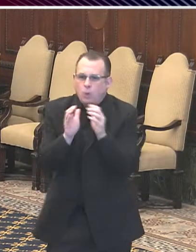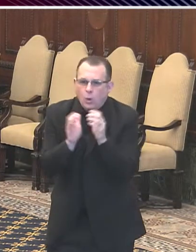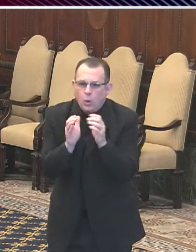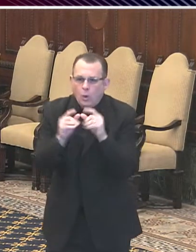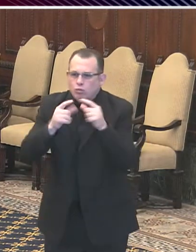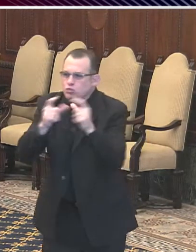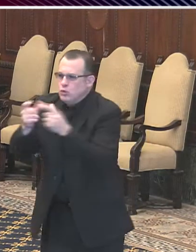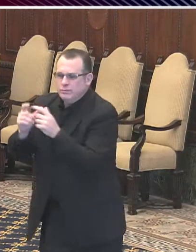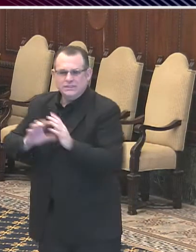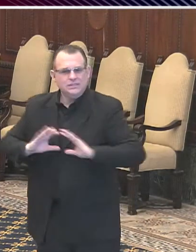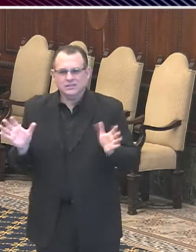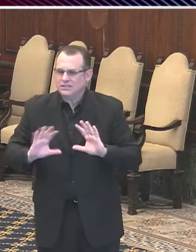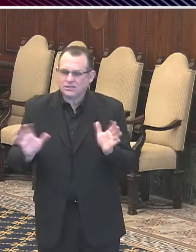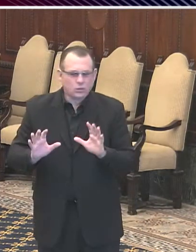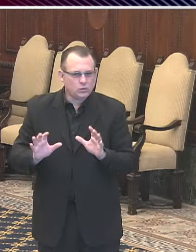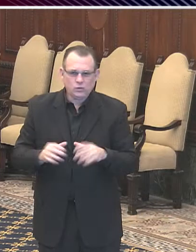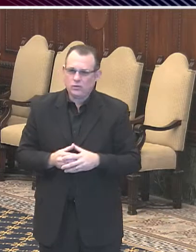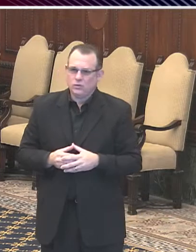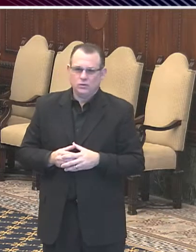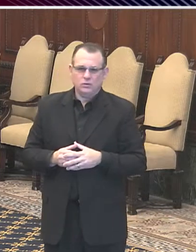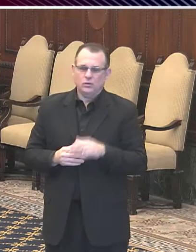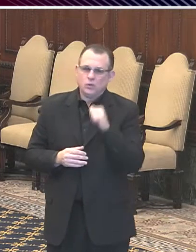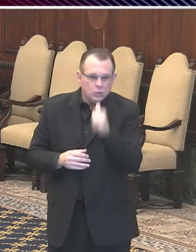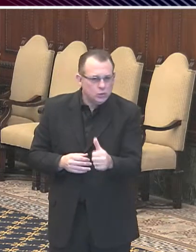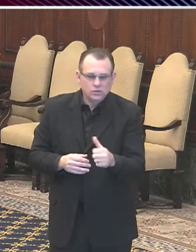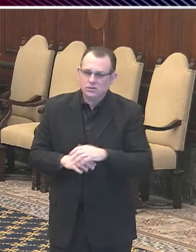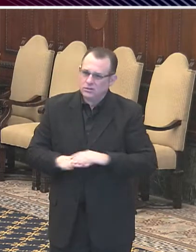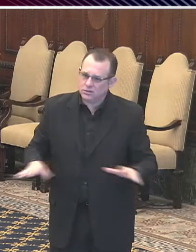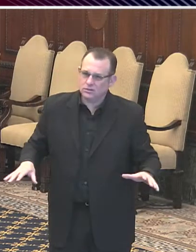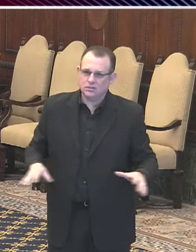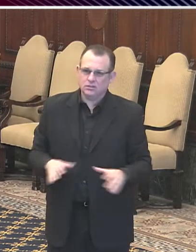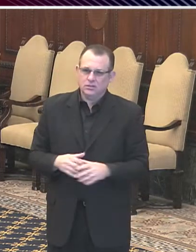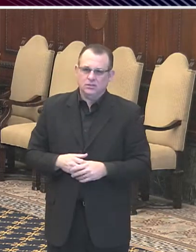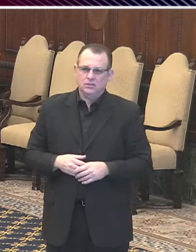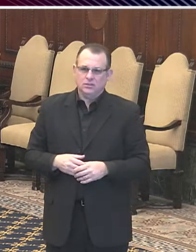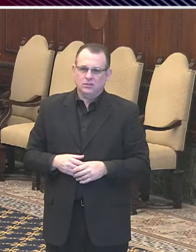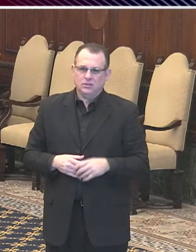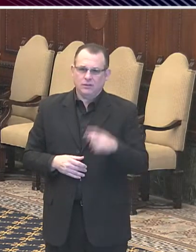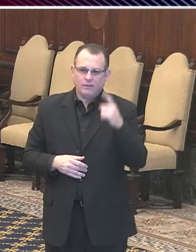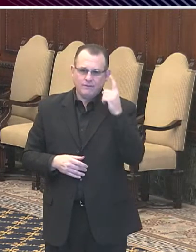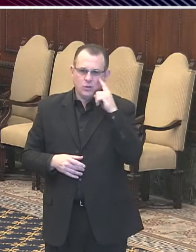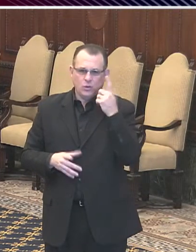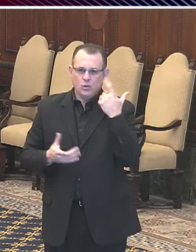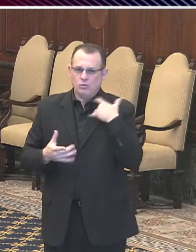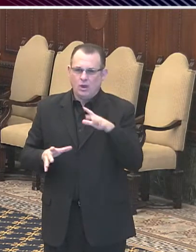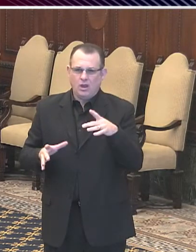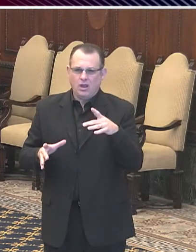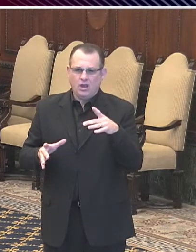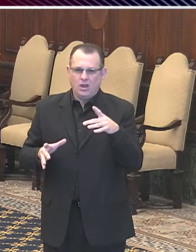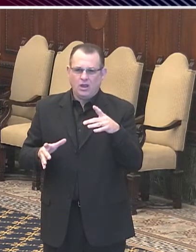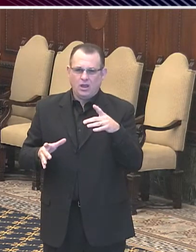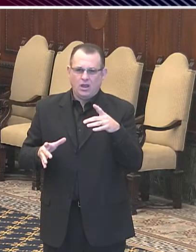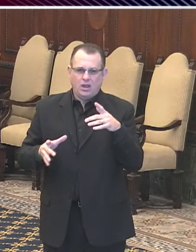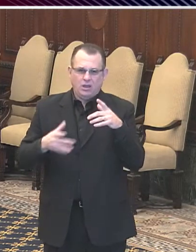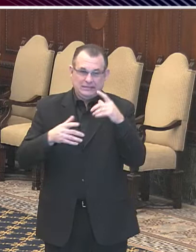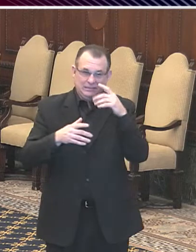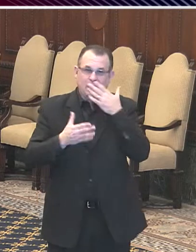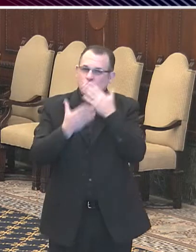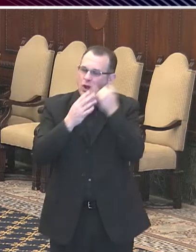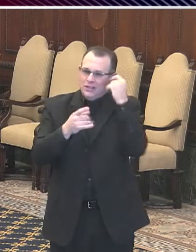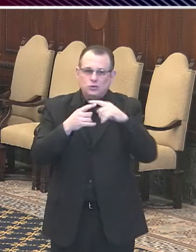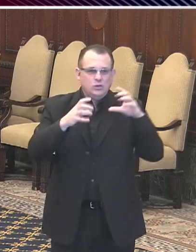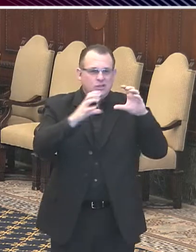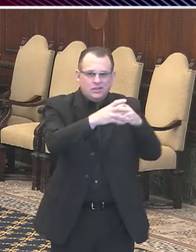and singers and other members to conduct worship for a live streamed audience. Please do not rearrange your space